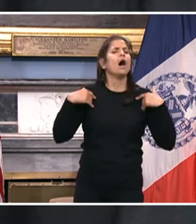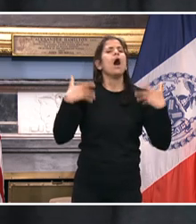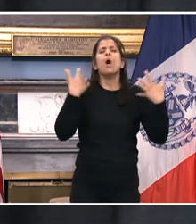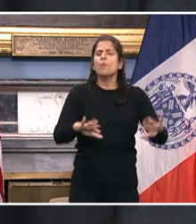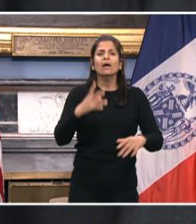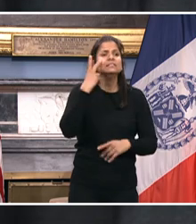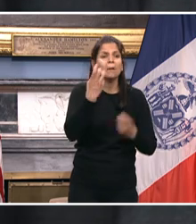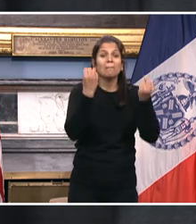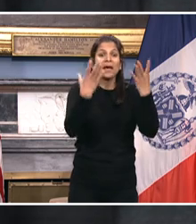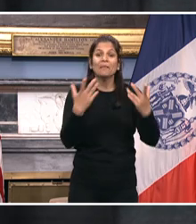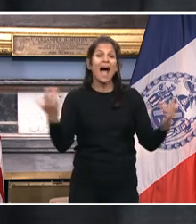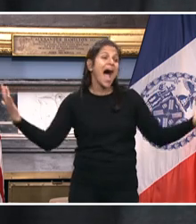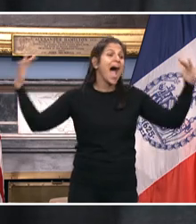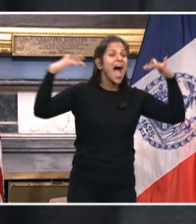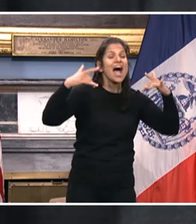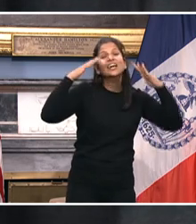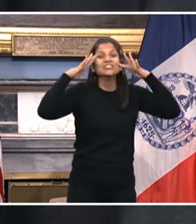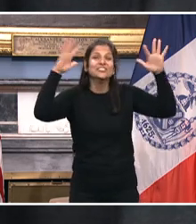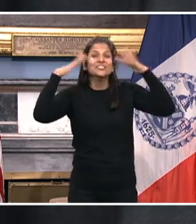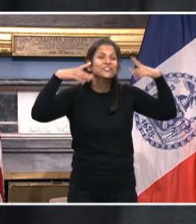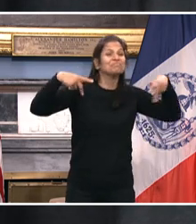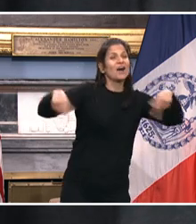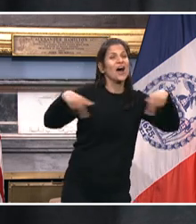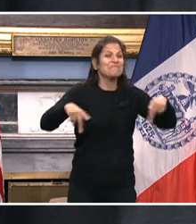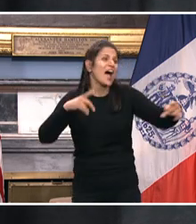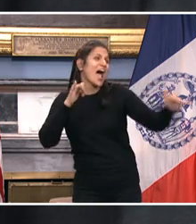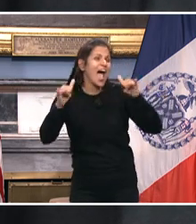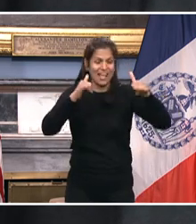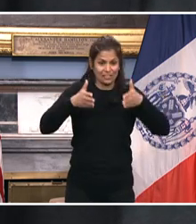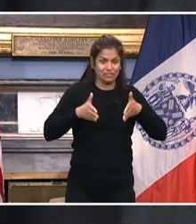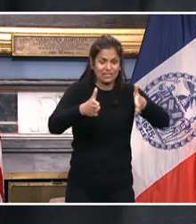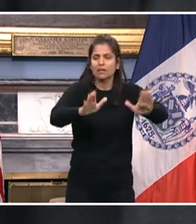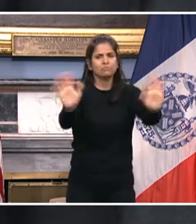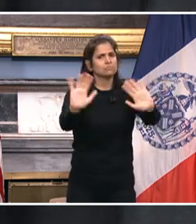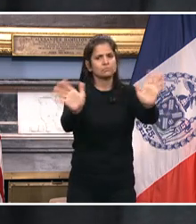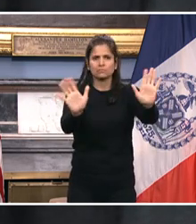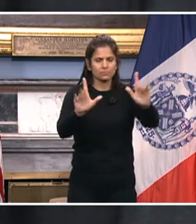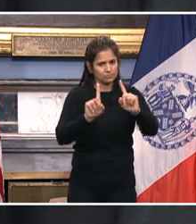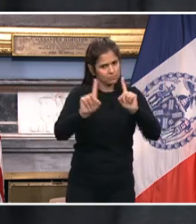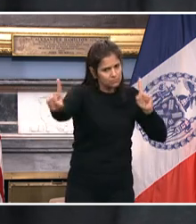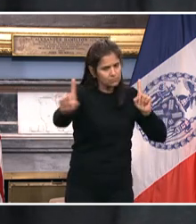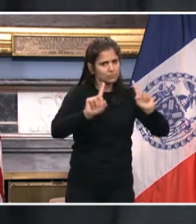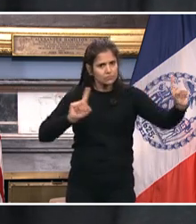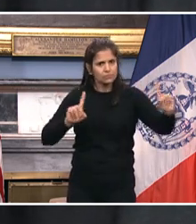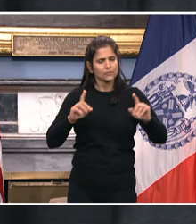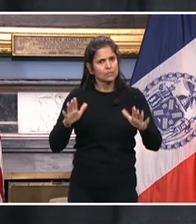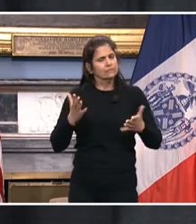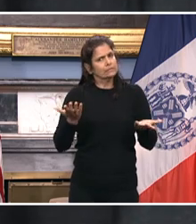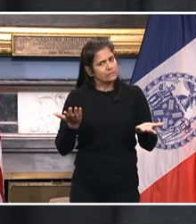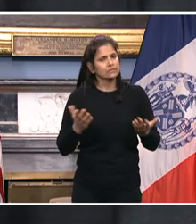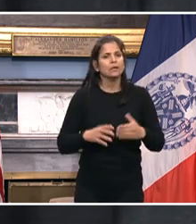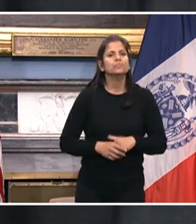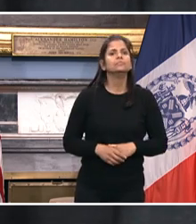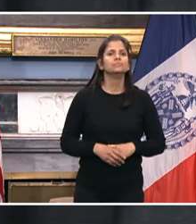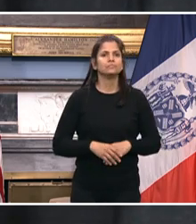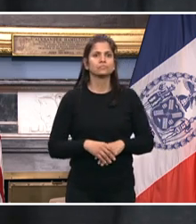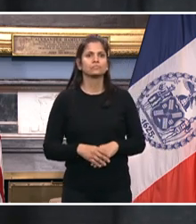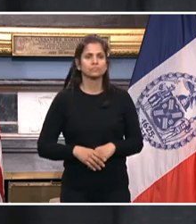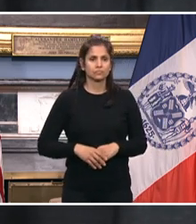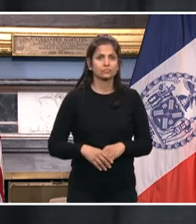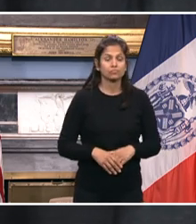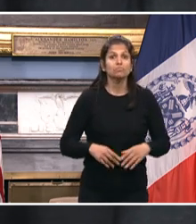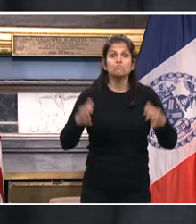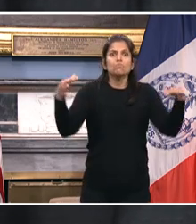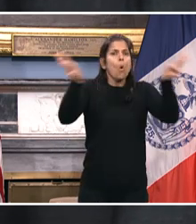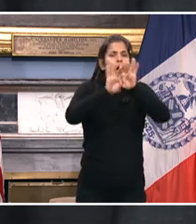then there's also the question of being able to get emergency vehicles around and deliveries and everything else. So we'll keep looking at it for sure. But right